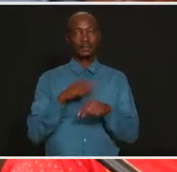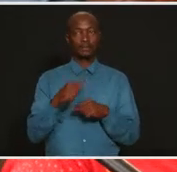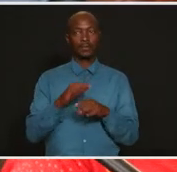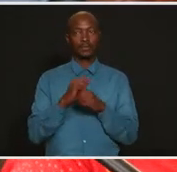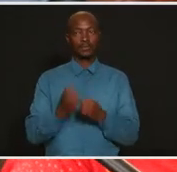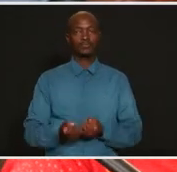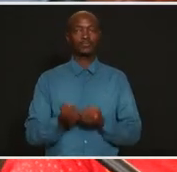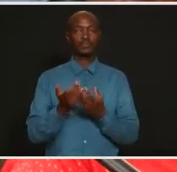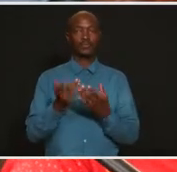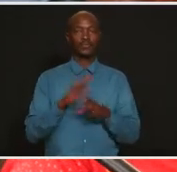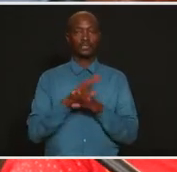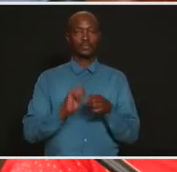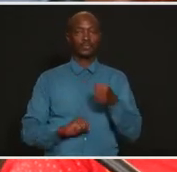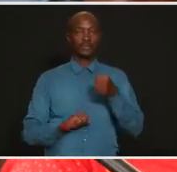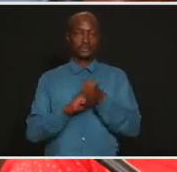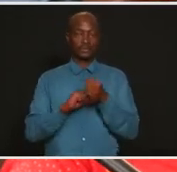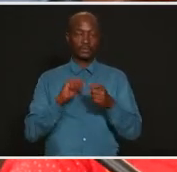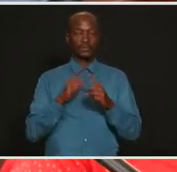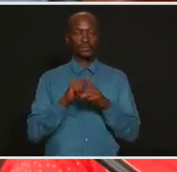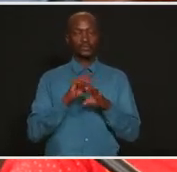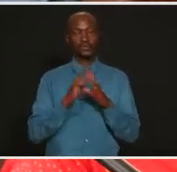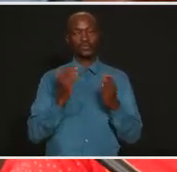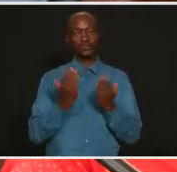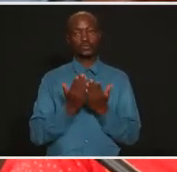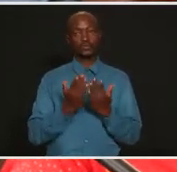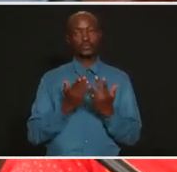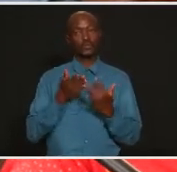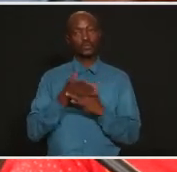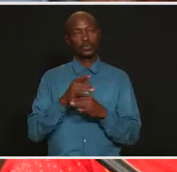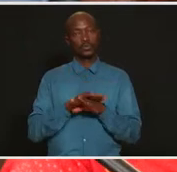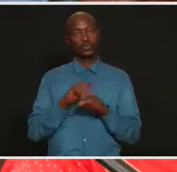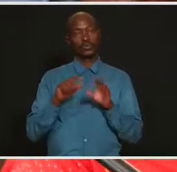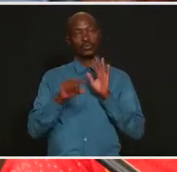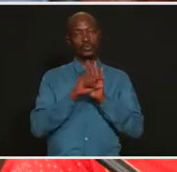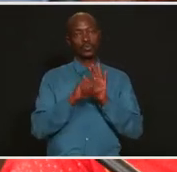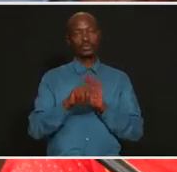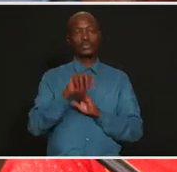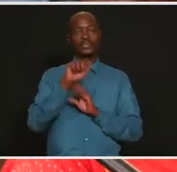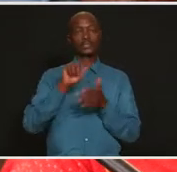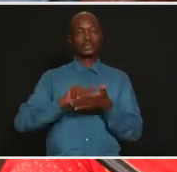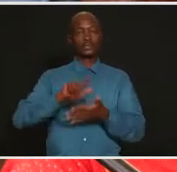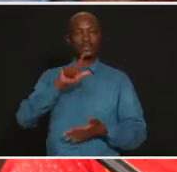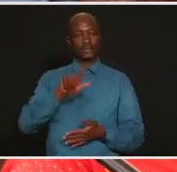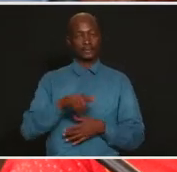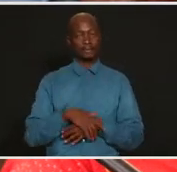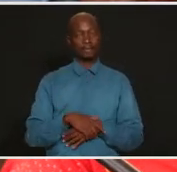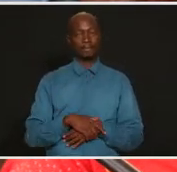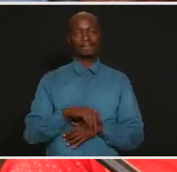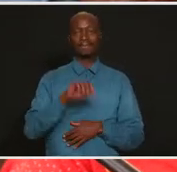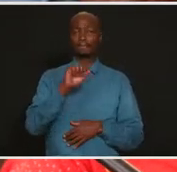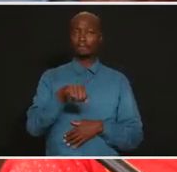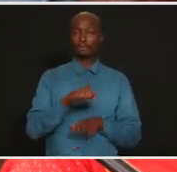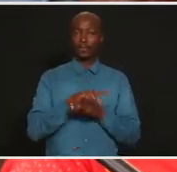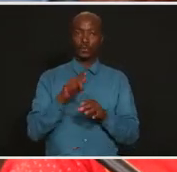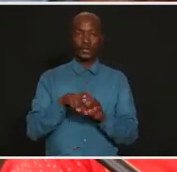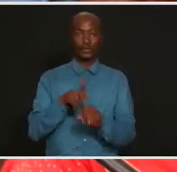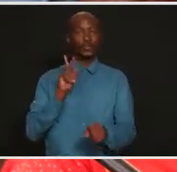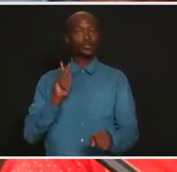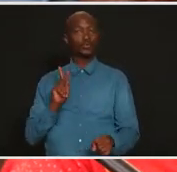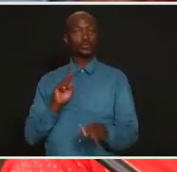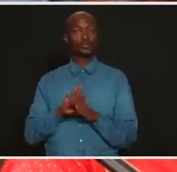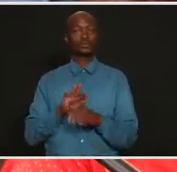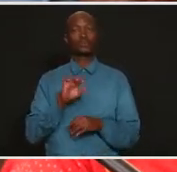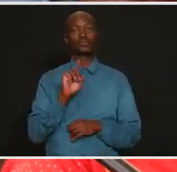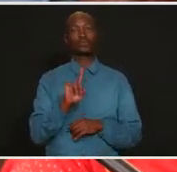provision for support to schools through law 17 on the withdrawal of